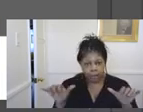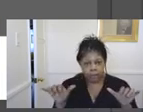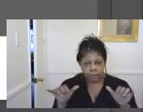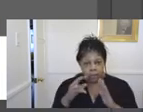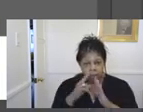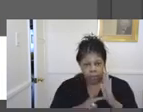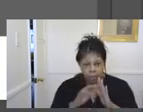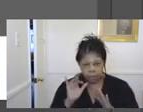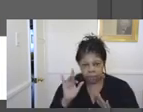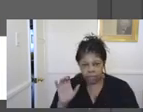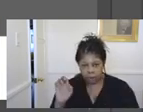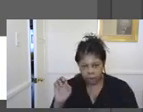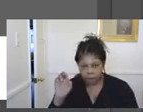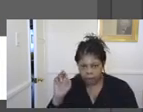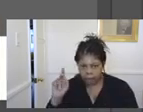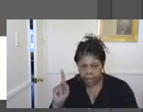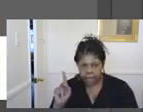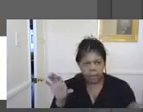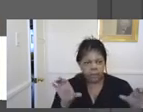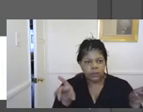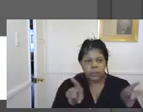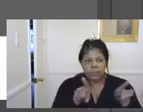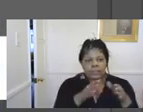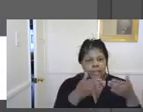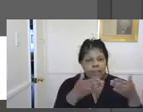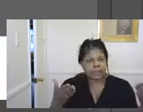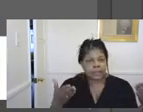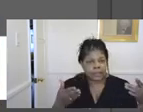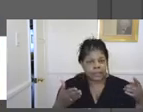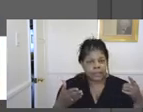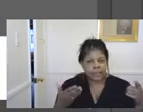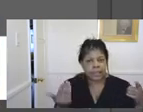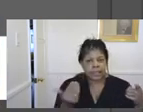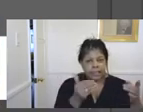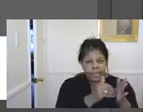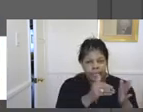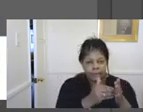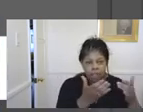Click OK, and we'll do the same thing. Click here. I want this one to be corner.